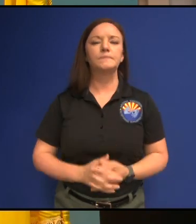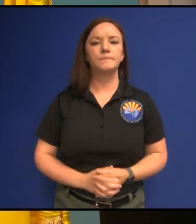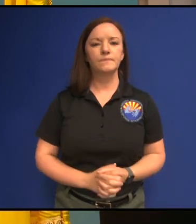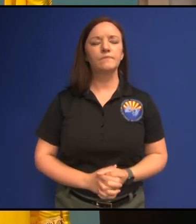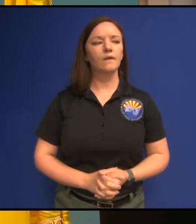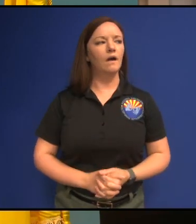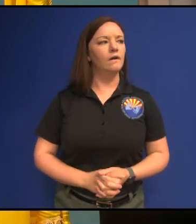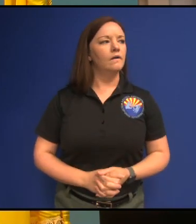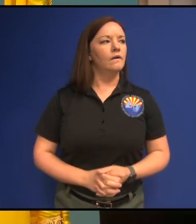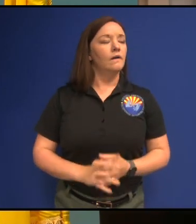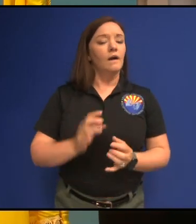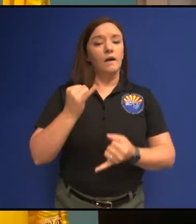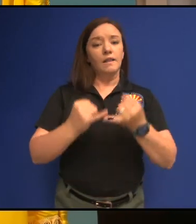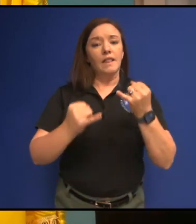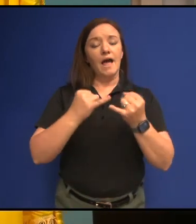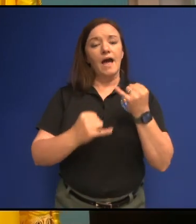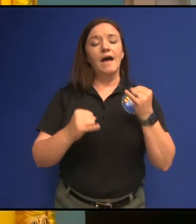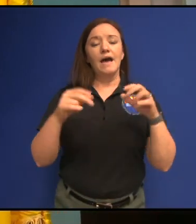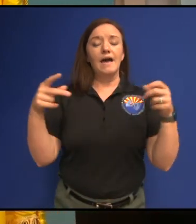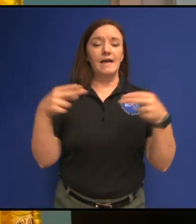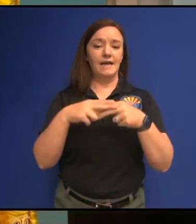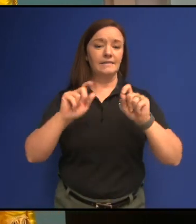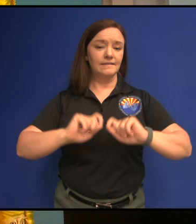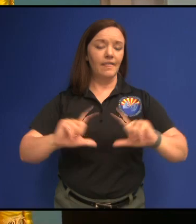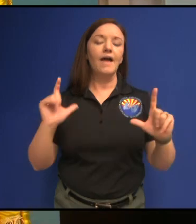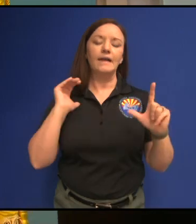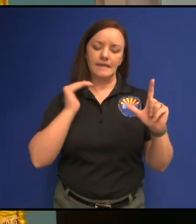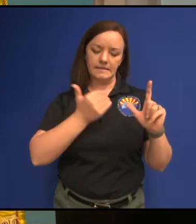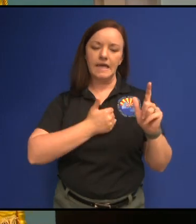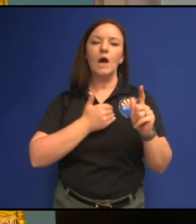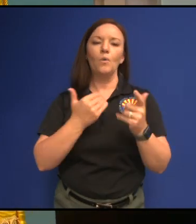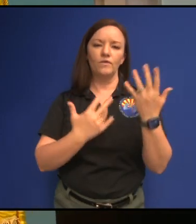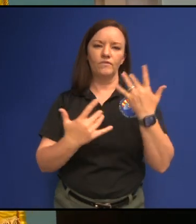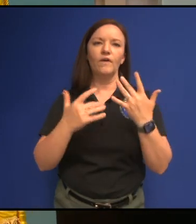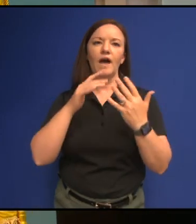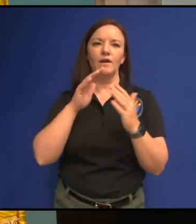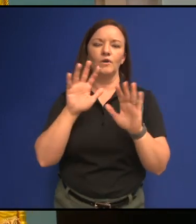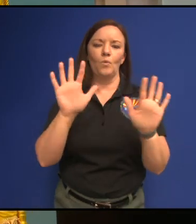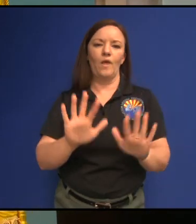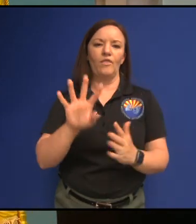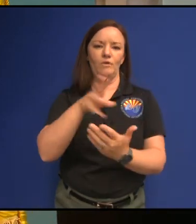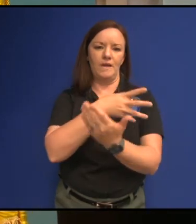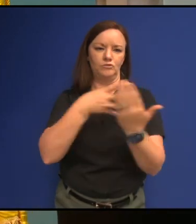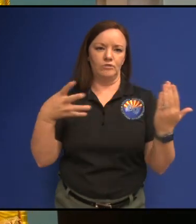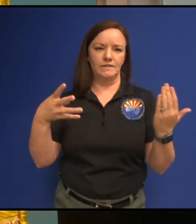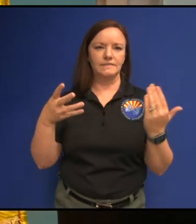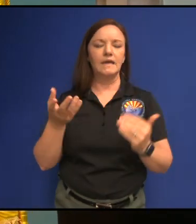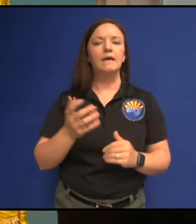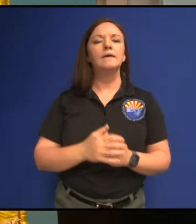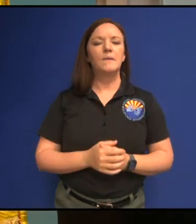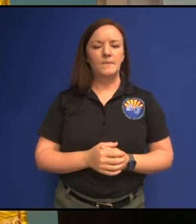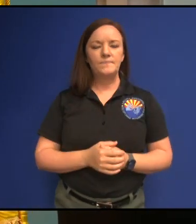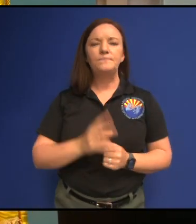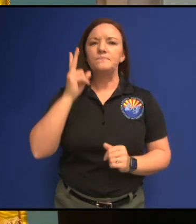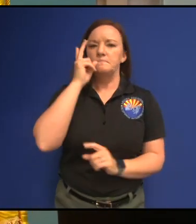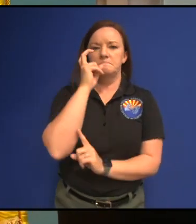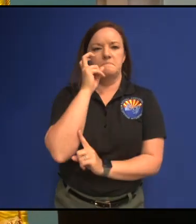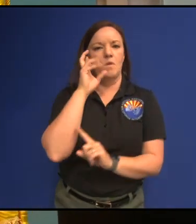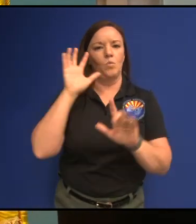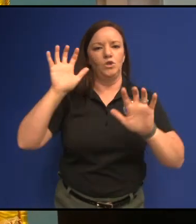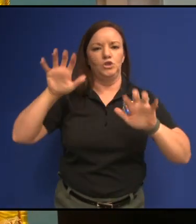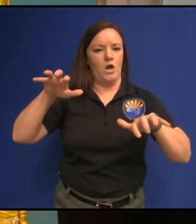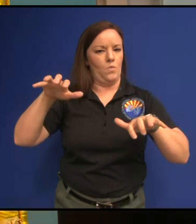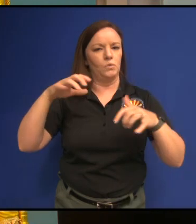just go on to our last slide here, which is our fire weather matrix. As I mentioned today, we have a little outside chance of showers. And